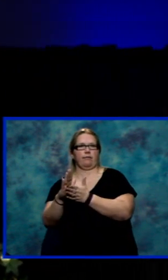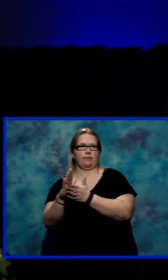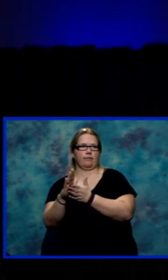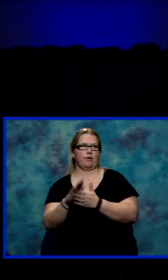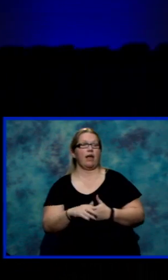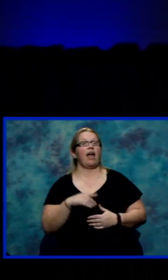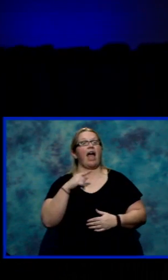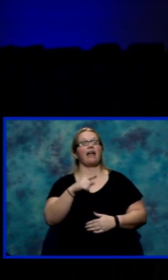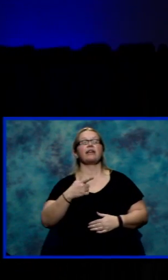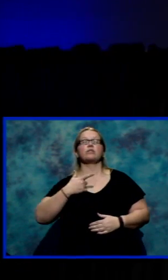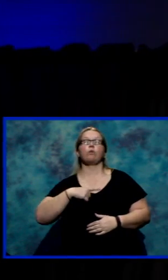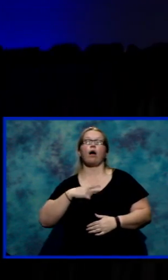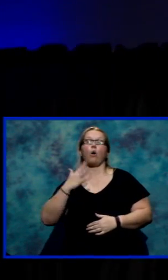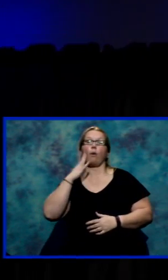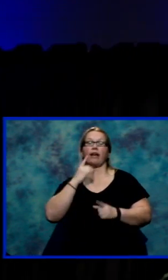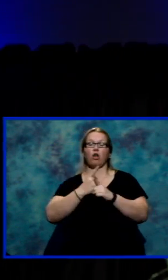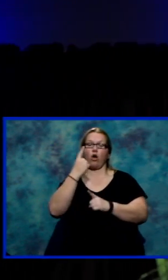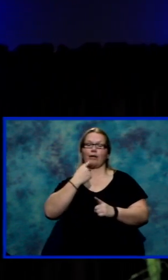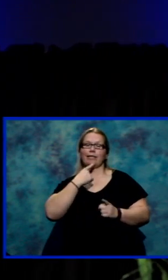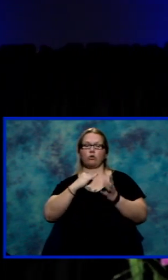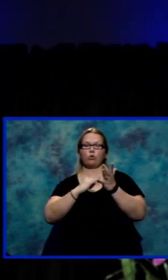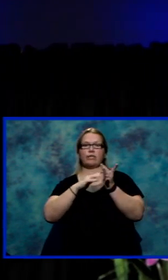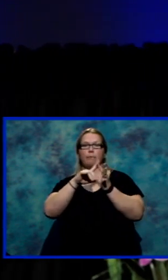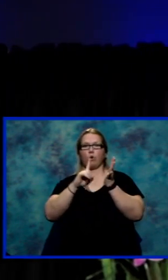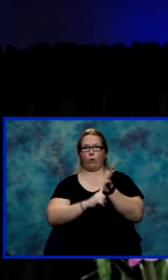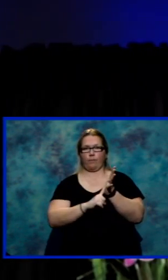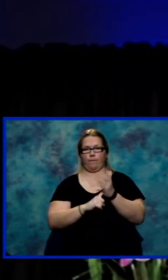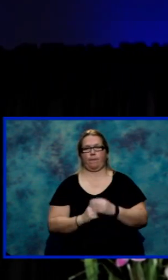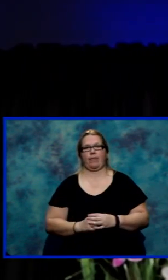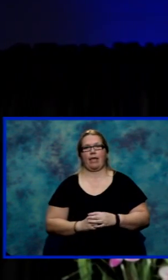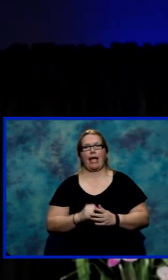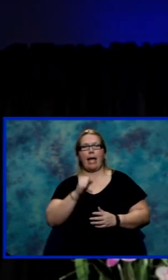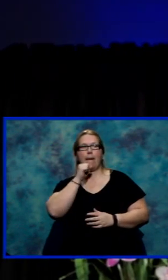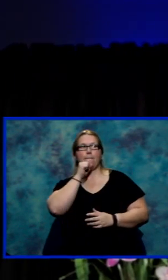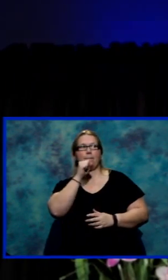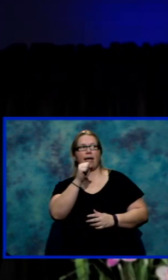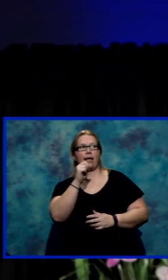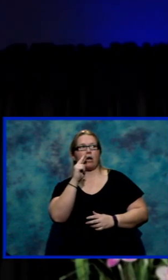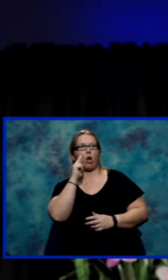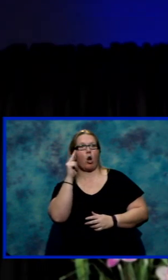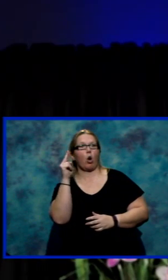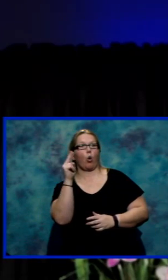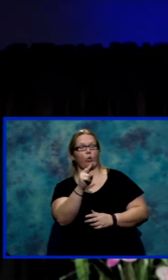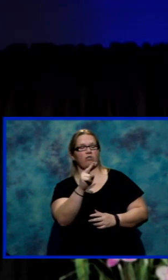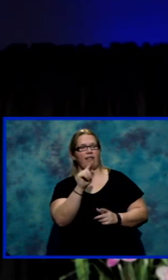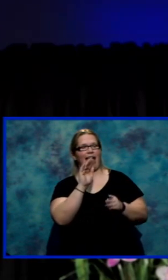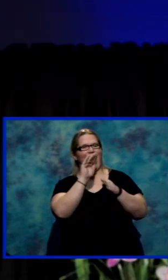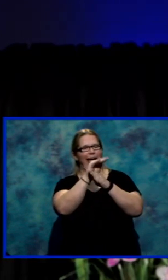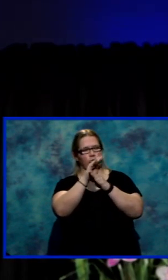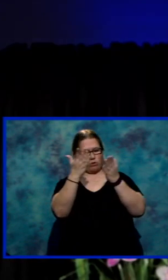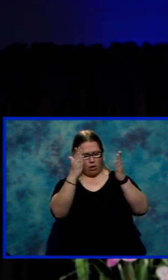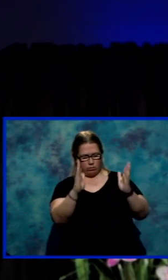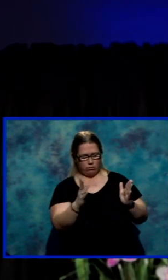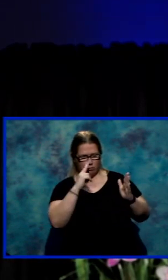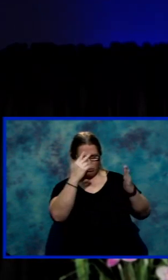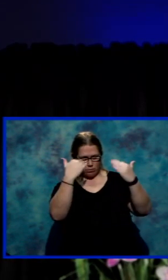why when God said to Samuel, "Man looks on the outward appearance, but God looks